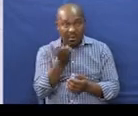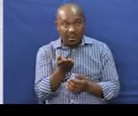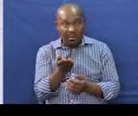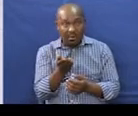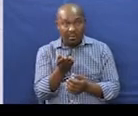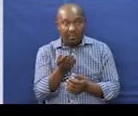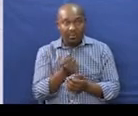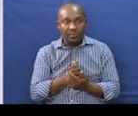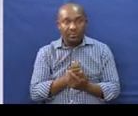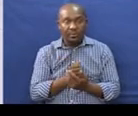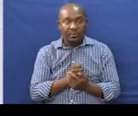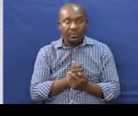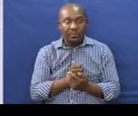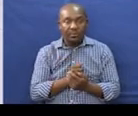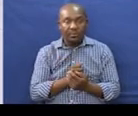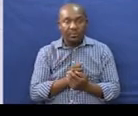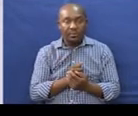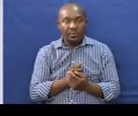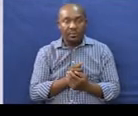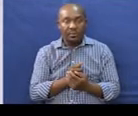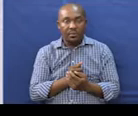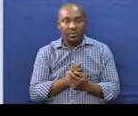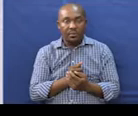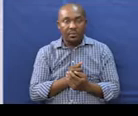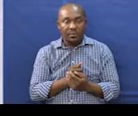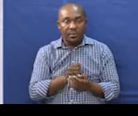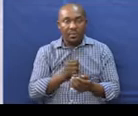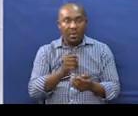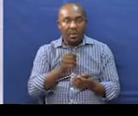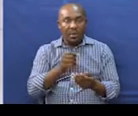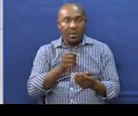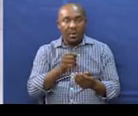the correct procedure